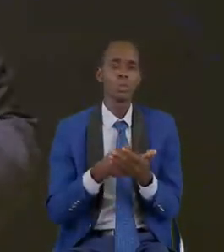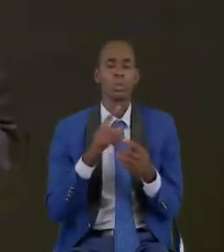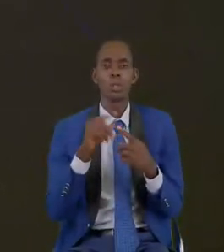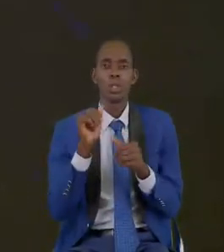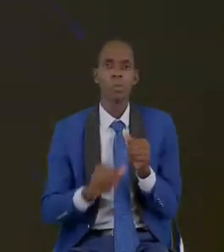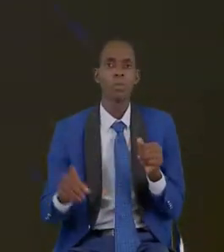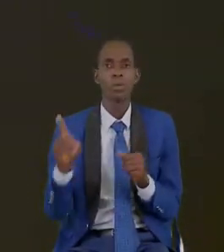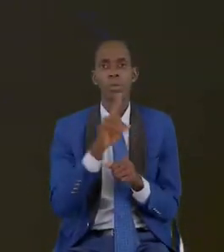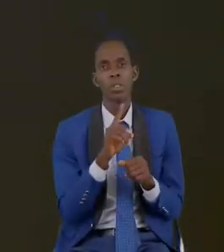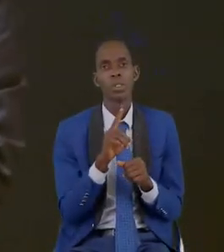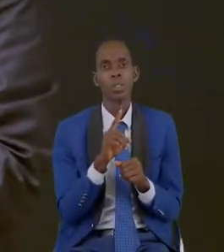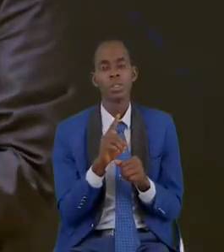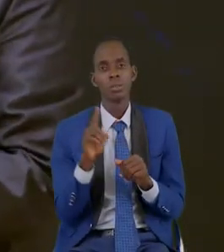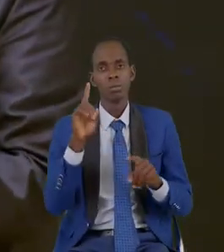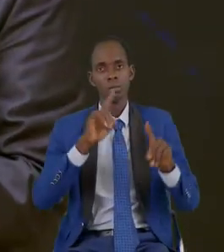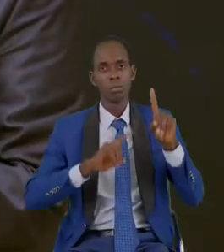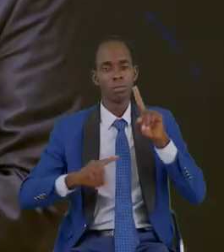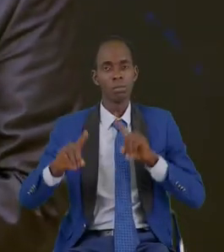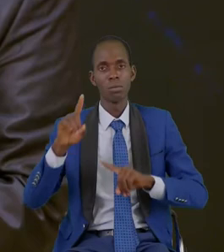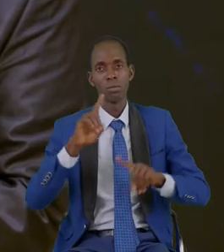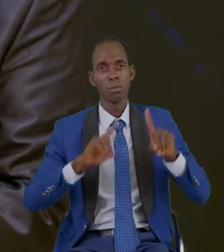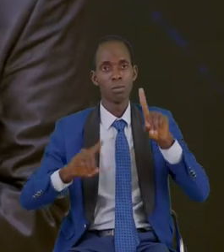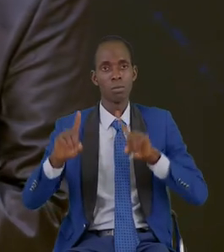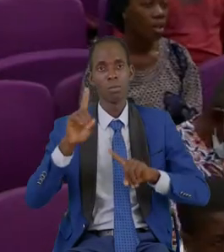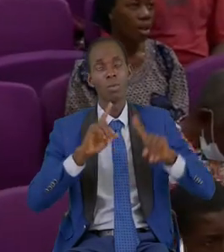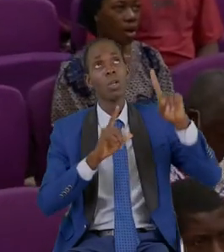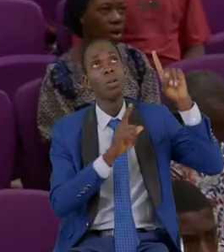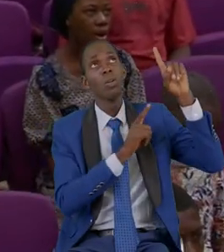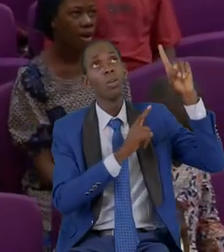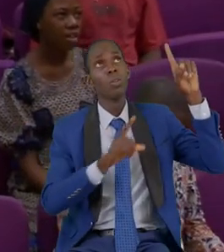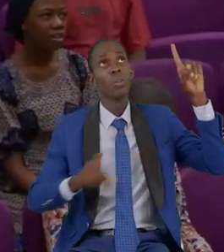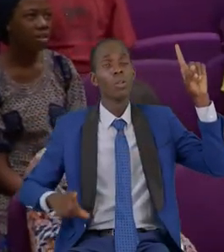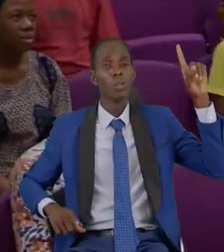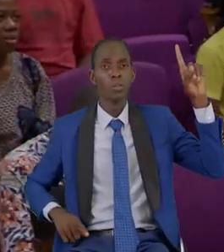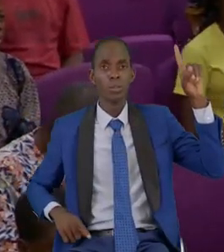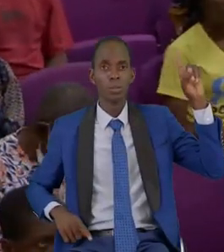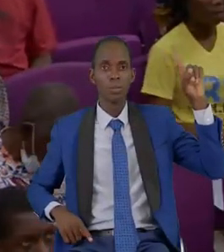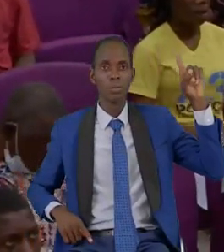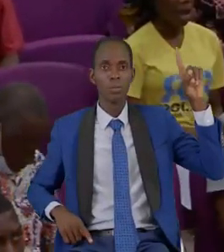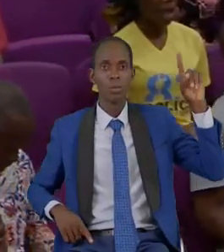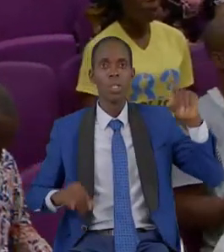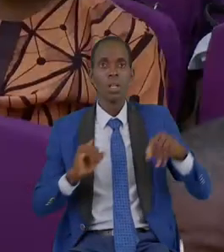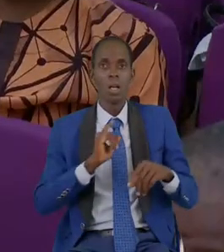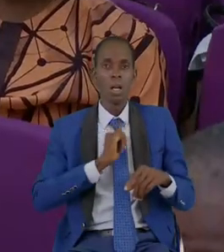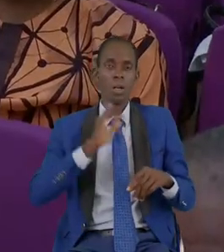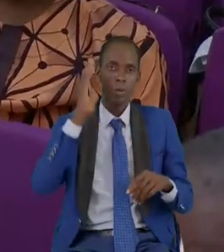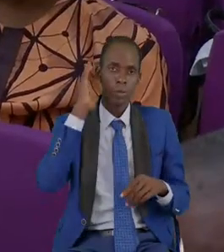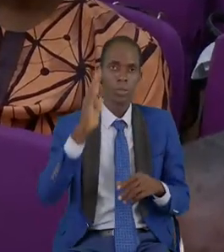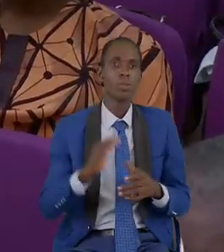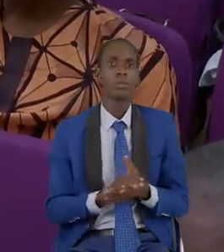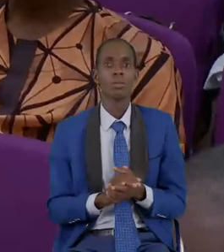Say, Lord. Say, Lord, I will, in